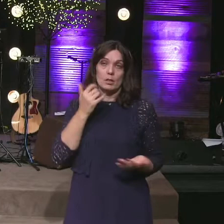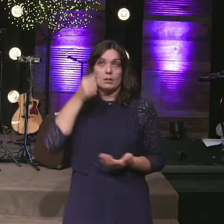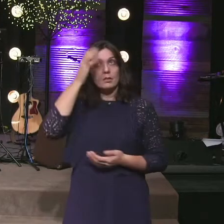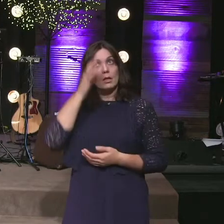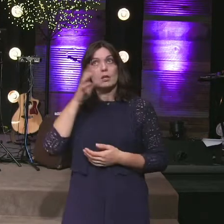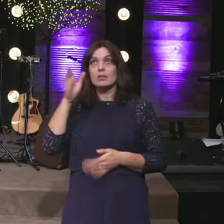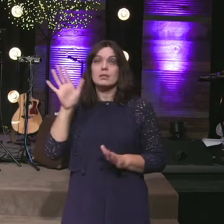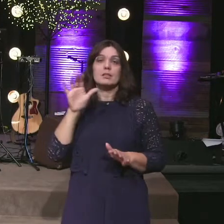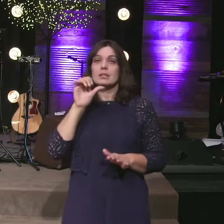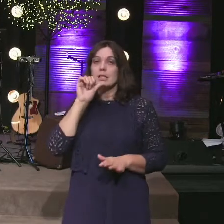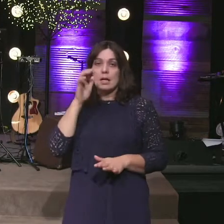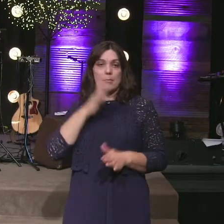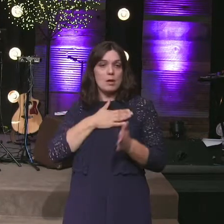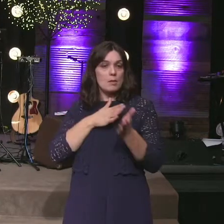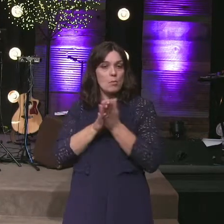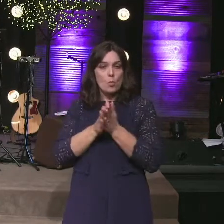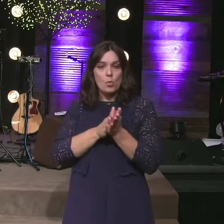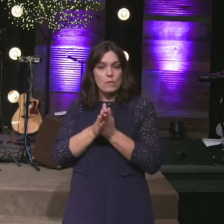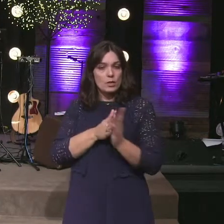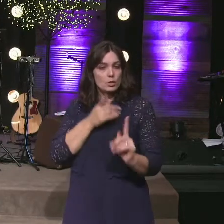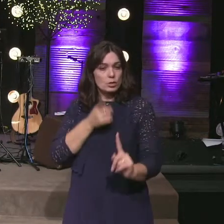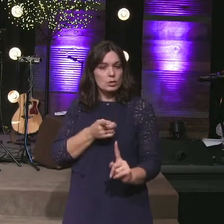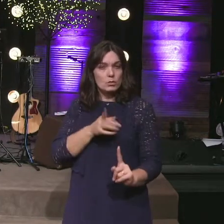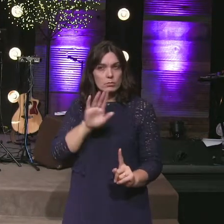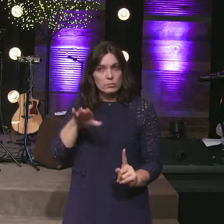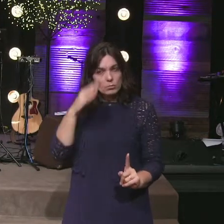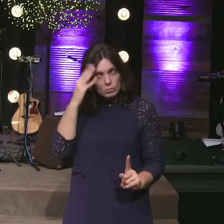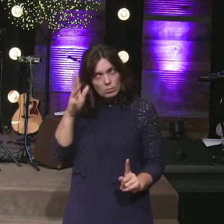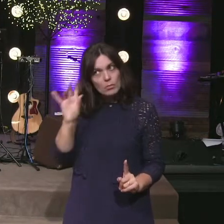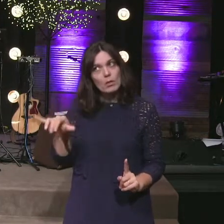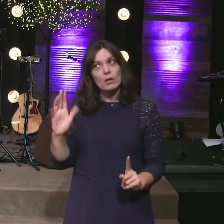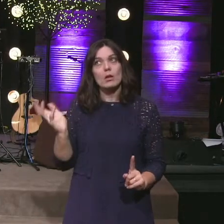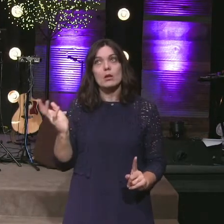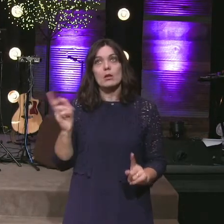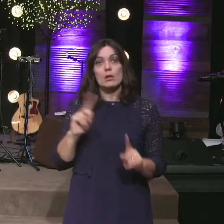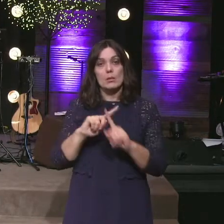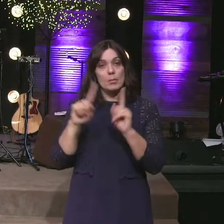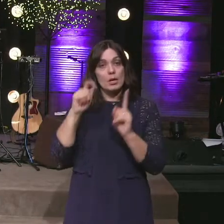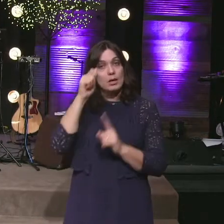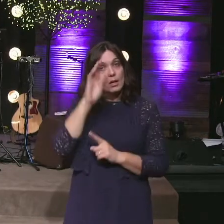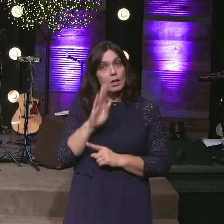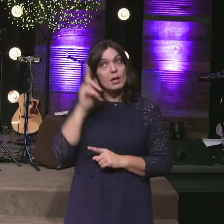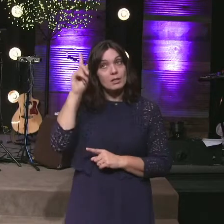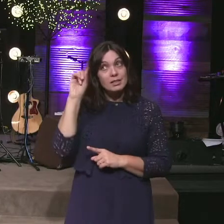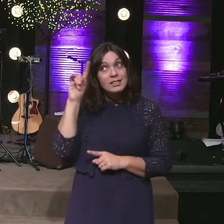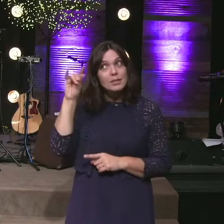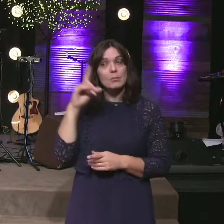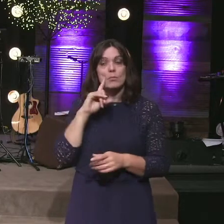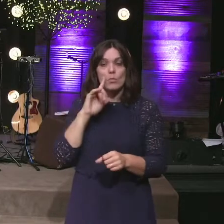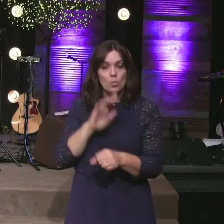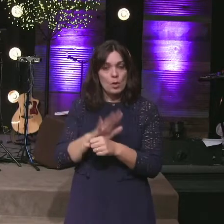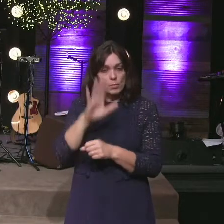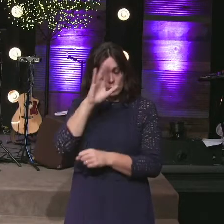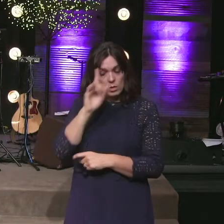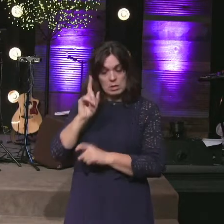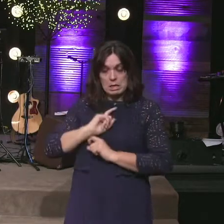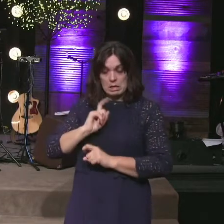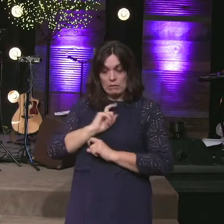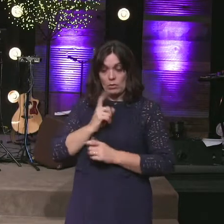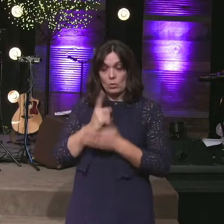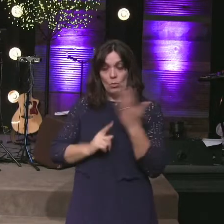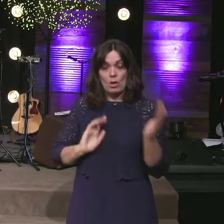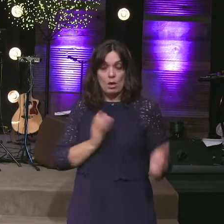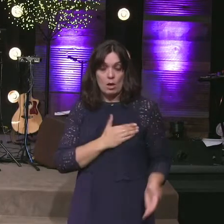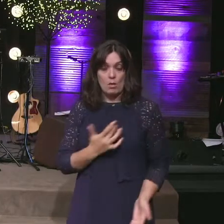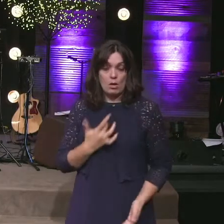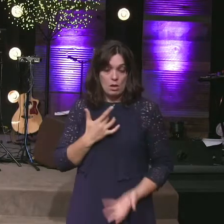my motivation, though. I want you to know that. But God has promised to give us the desires of our heart. And so there